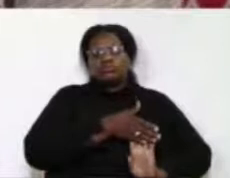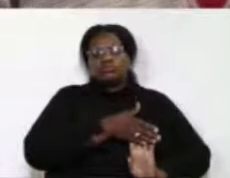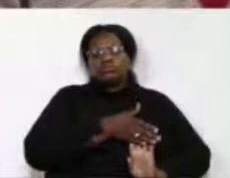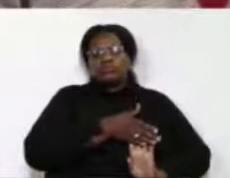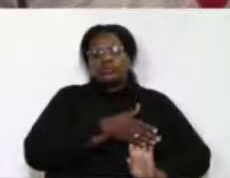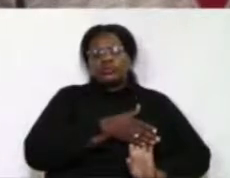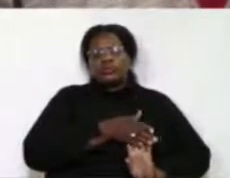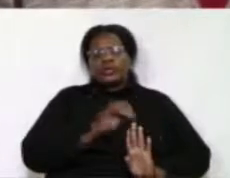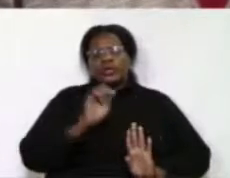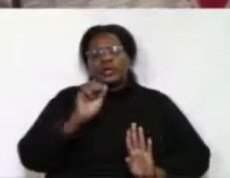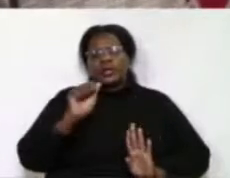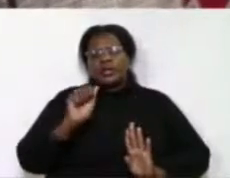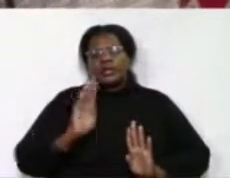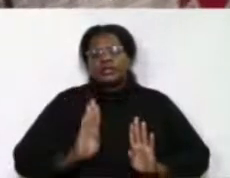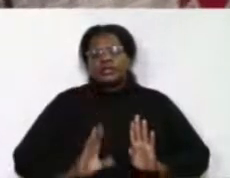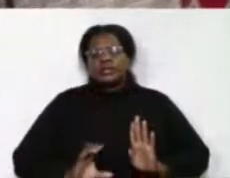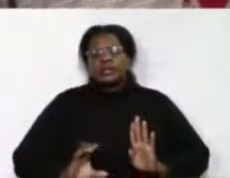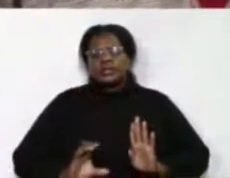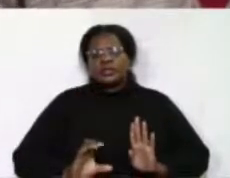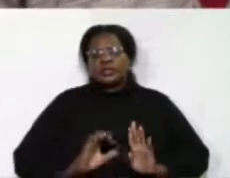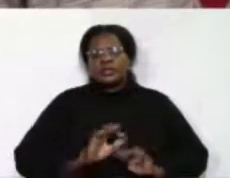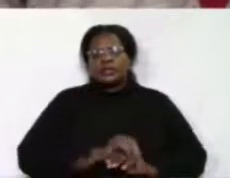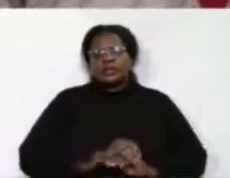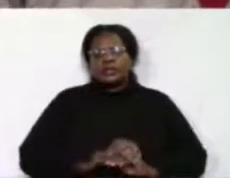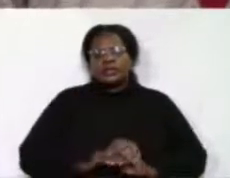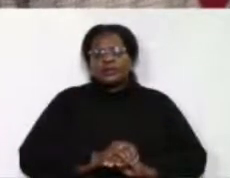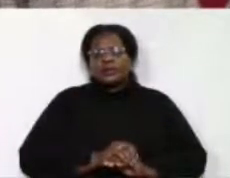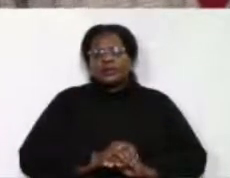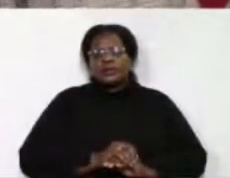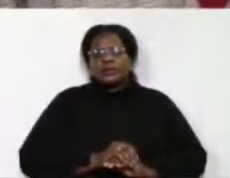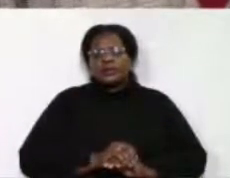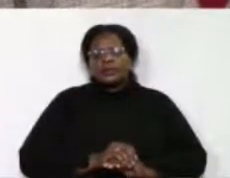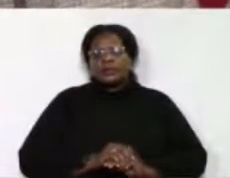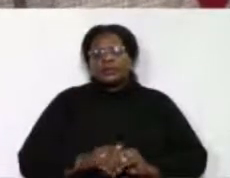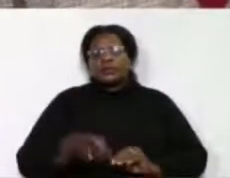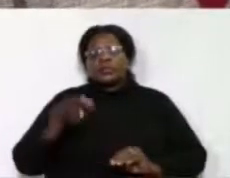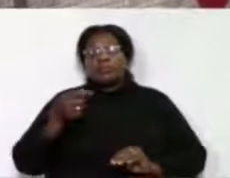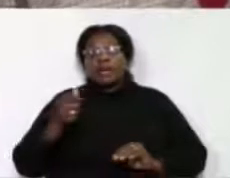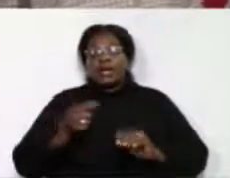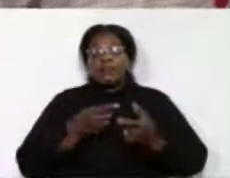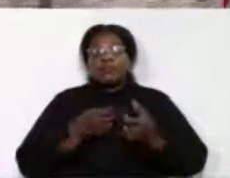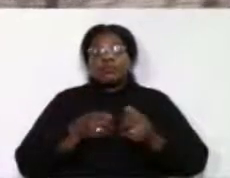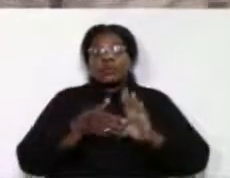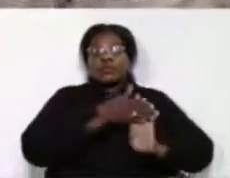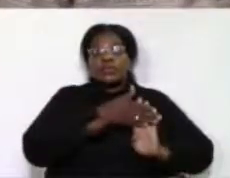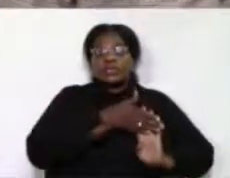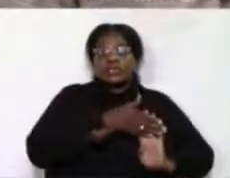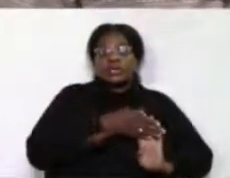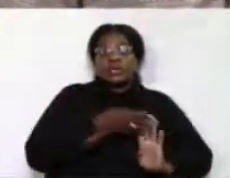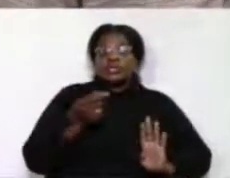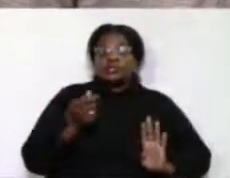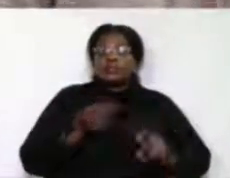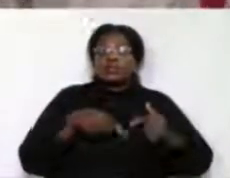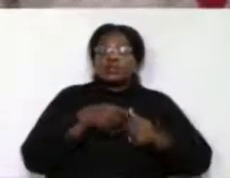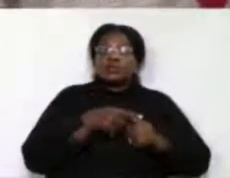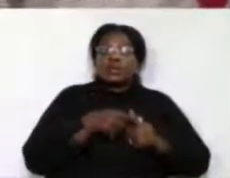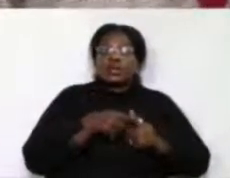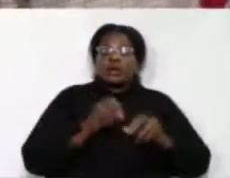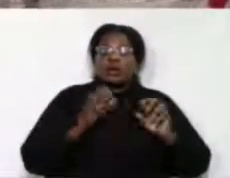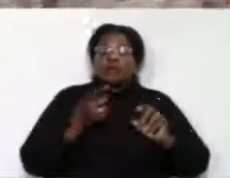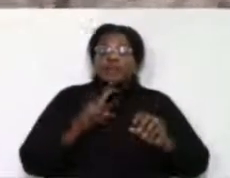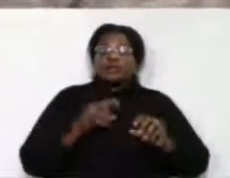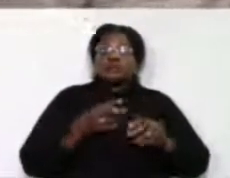flows from financing, which is a debt repayment, and cash flows from investing is money still going out, but you hope to make money out of